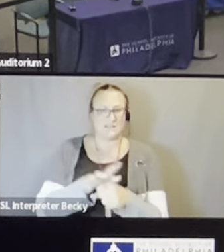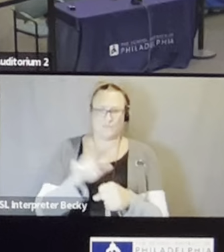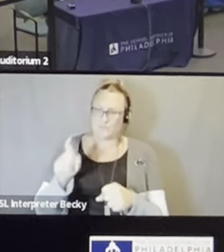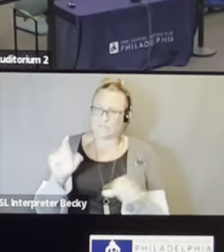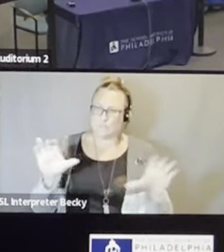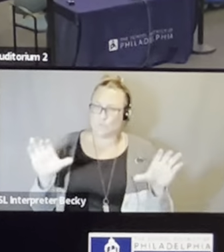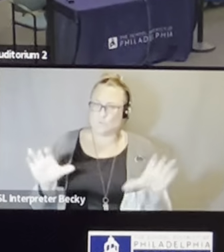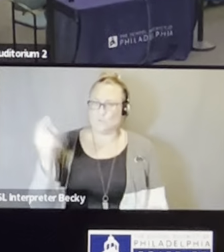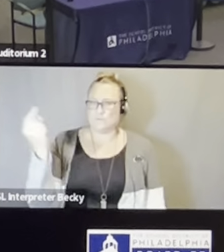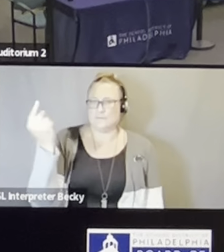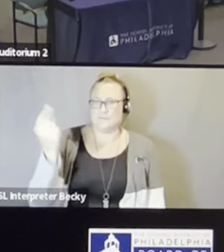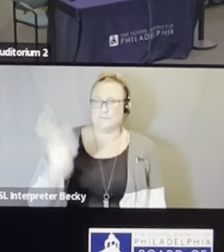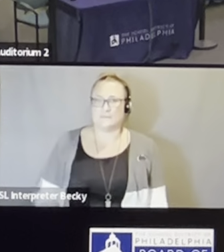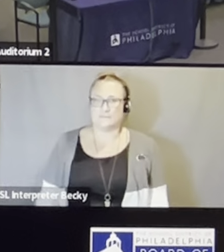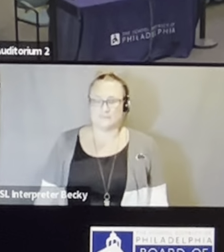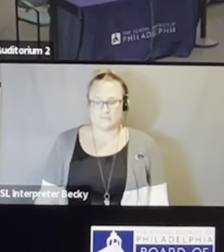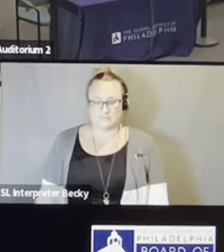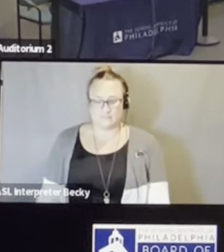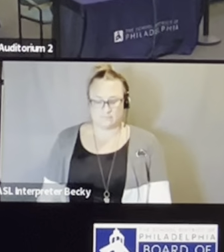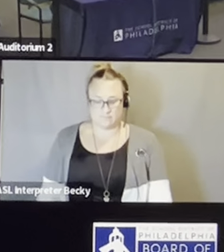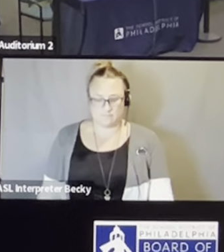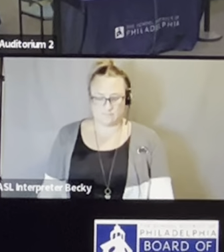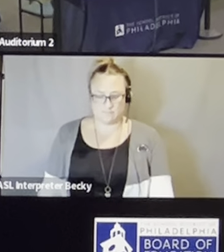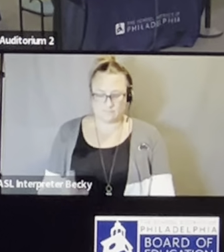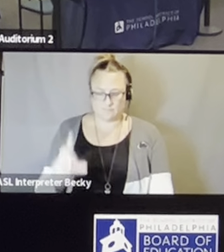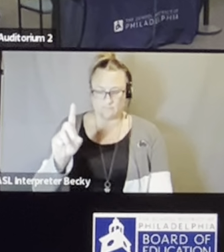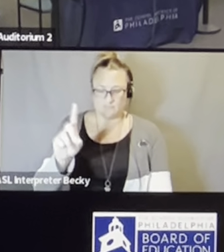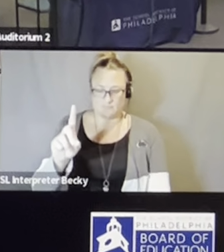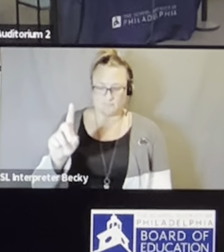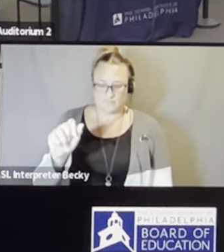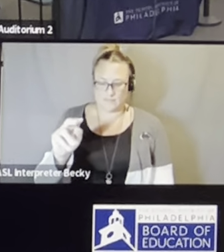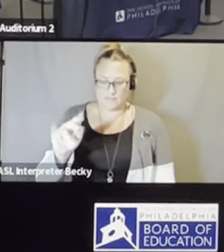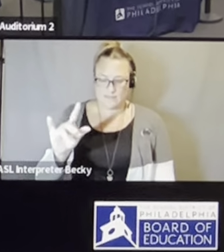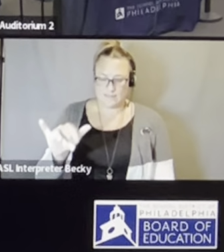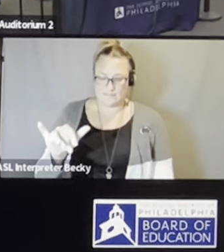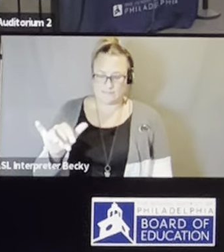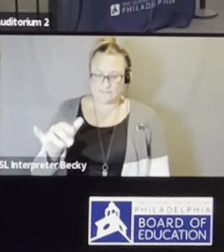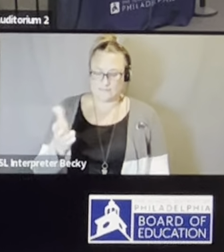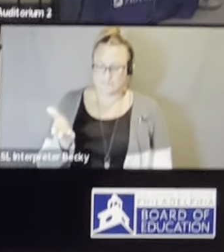about it. Board Member Dancy. Yeah.